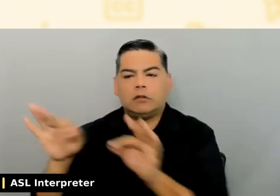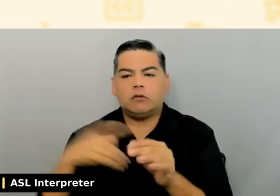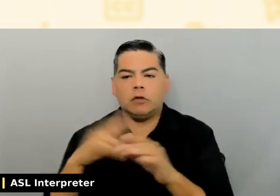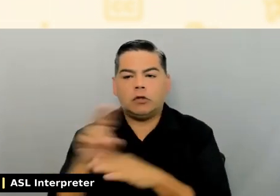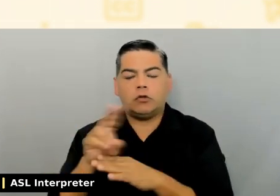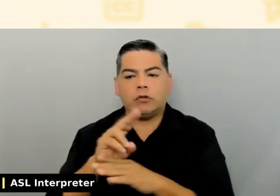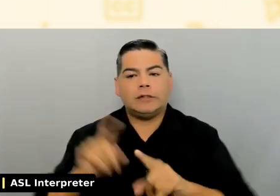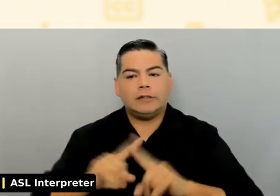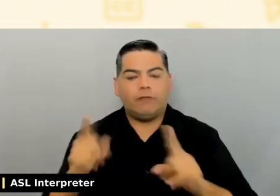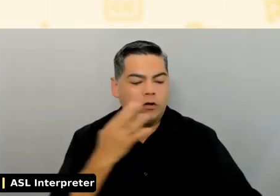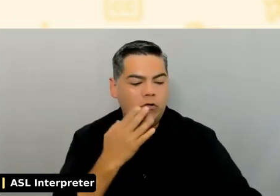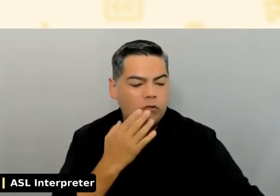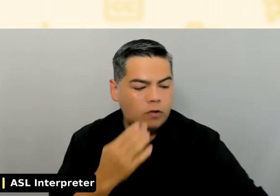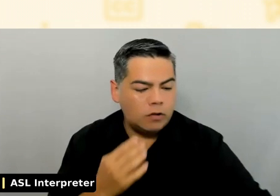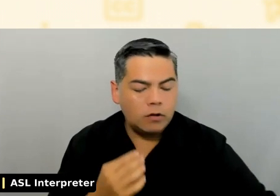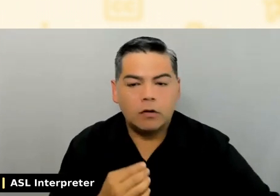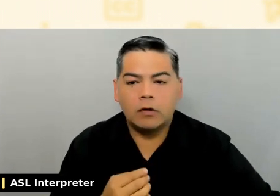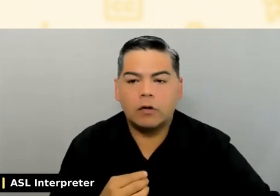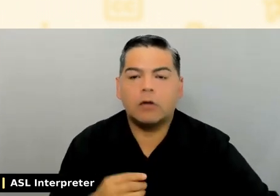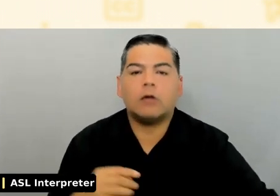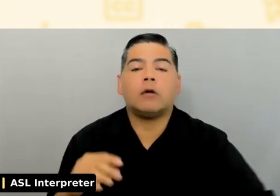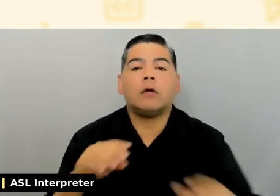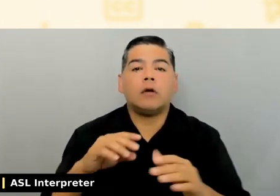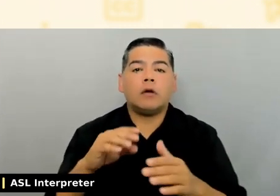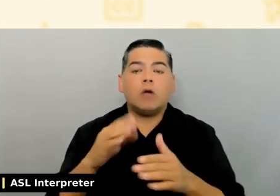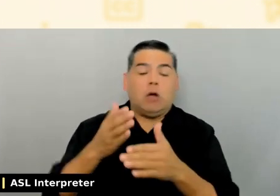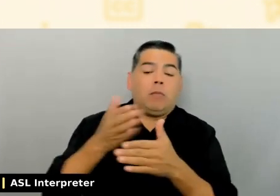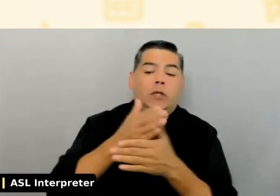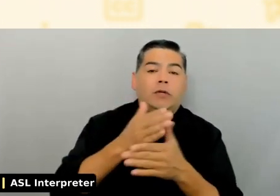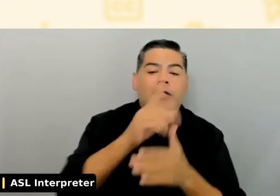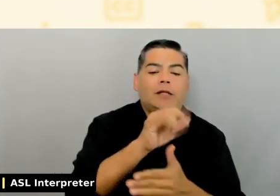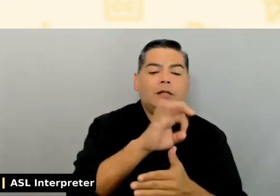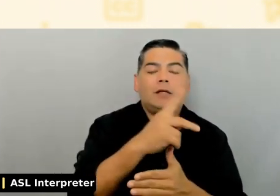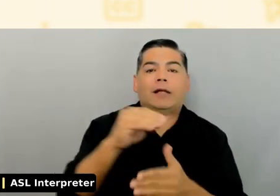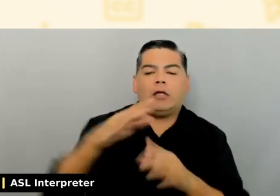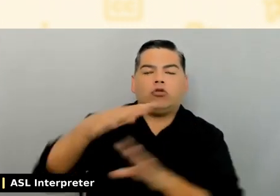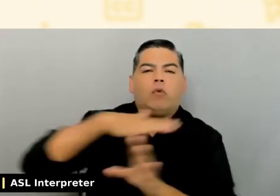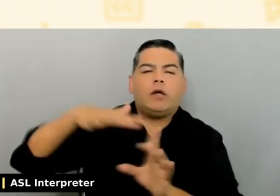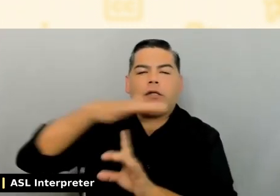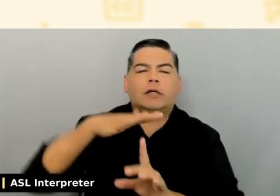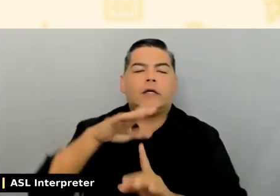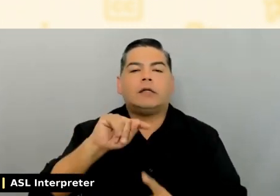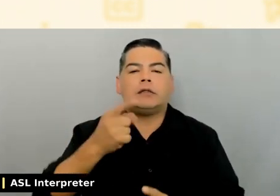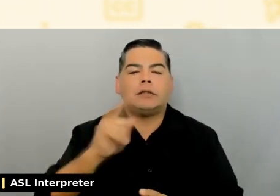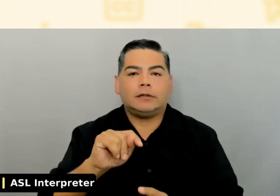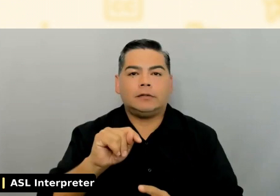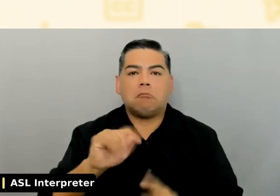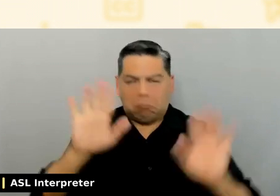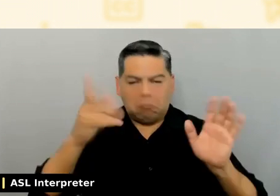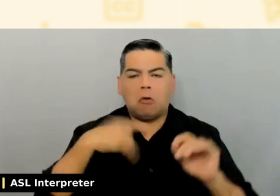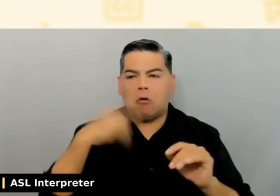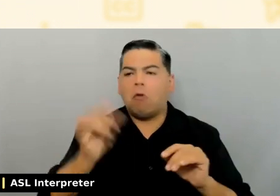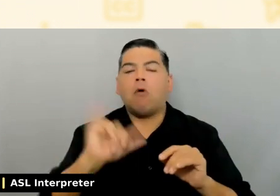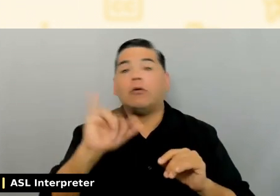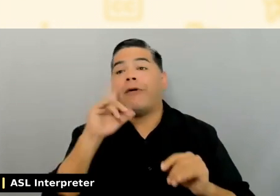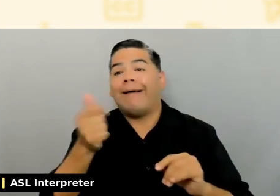that stands out between the link and the surrounding text. And aside from the color, I also